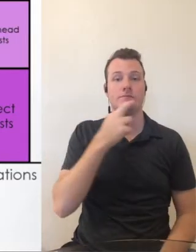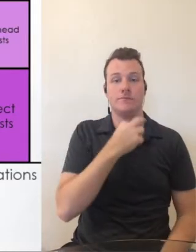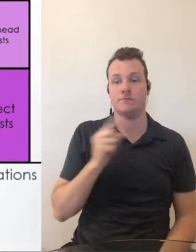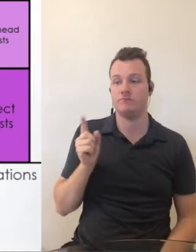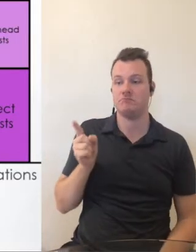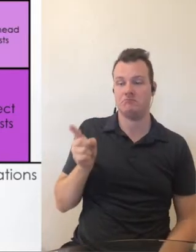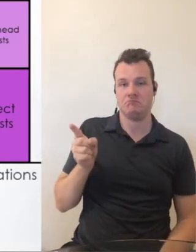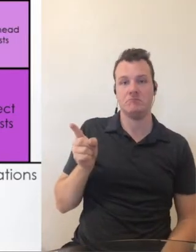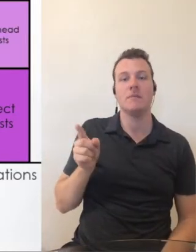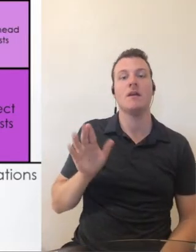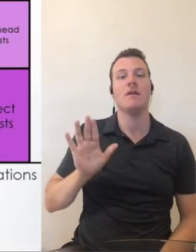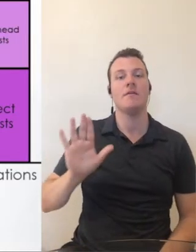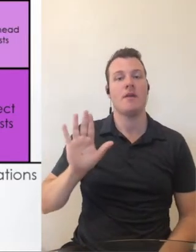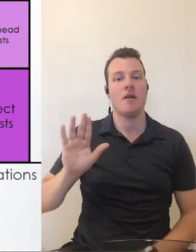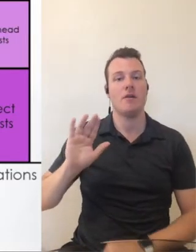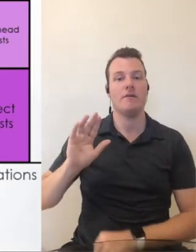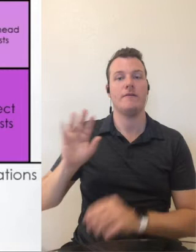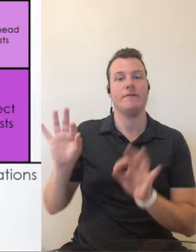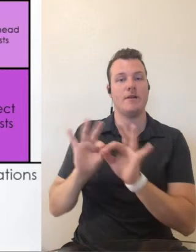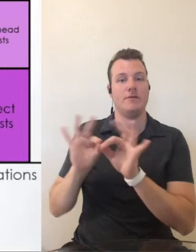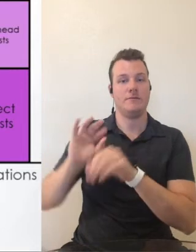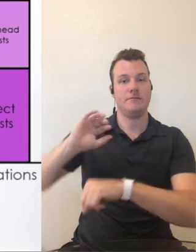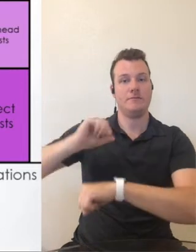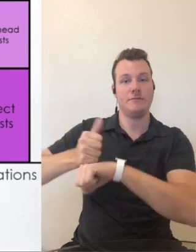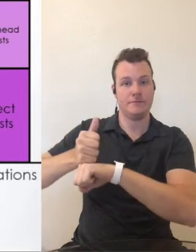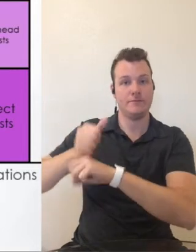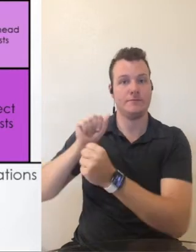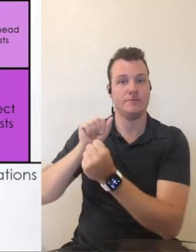is subscribing to a value-based pricing